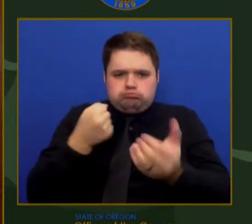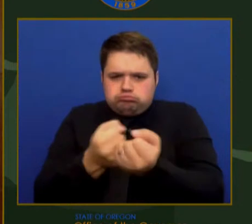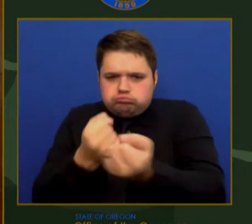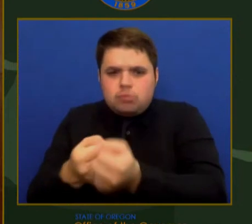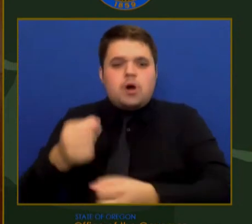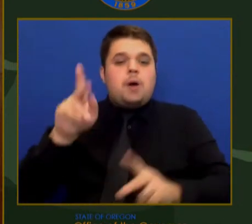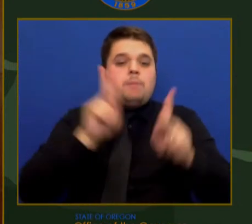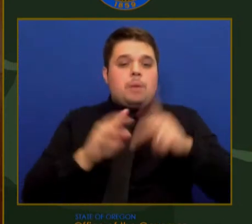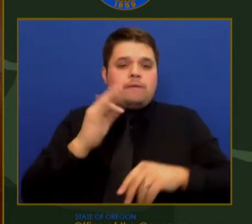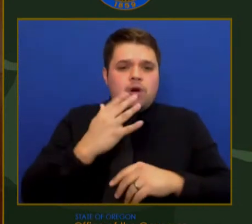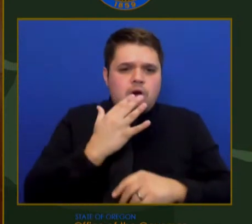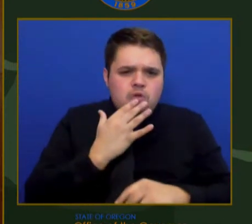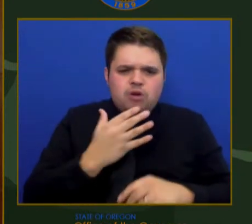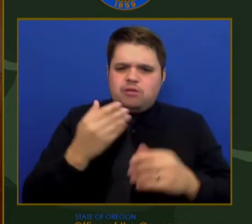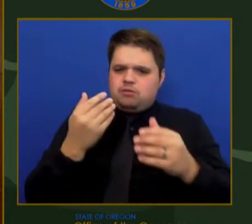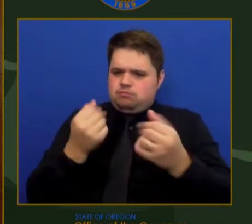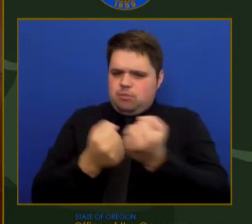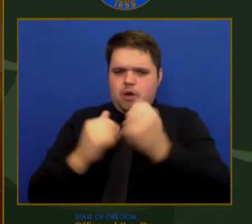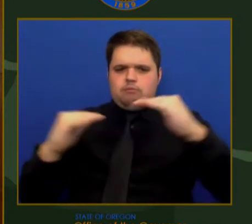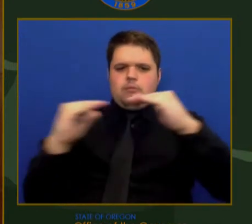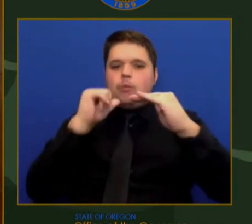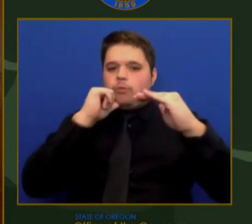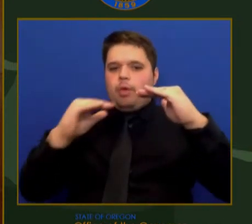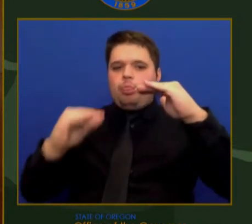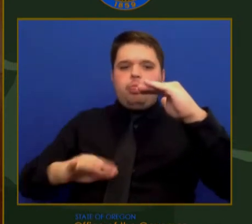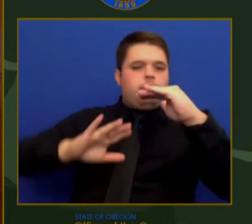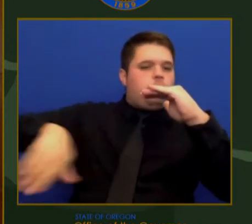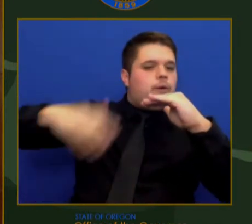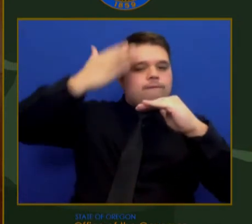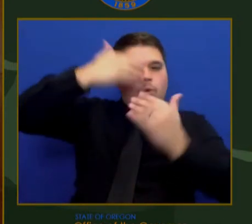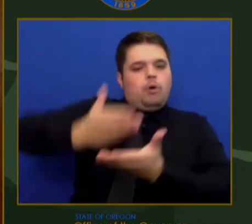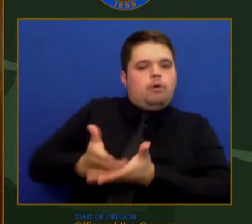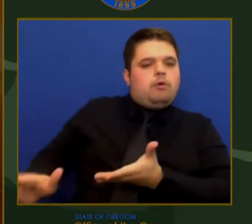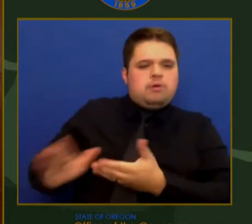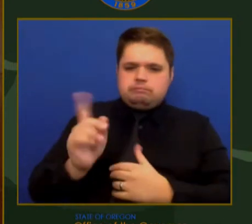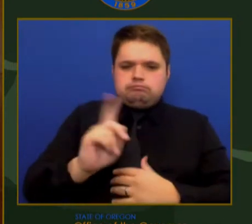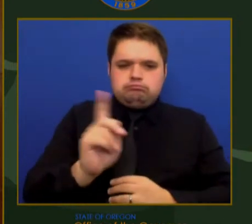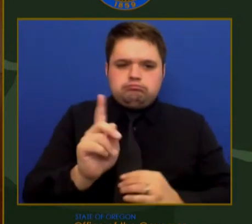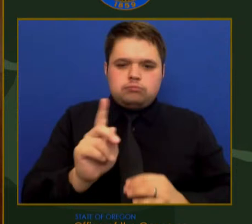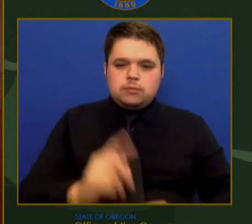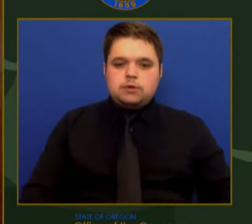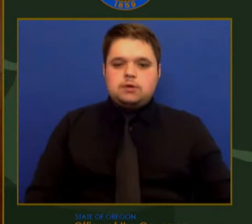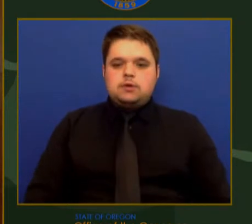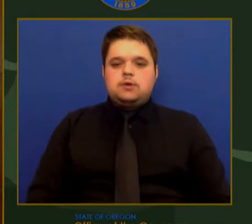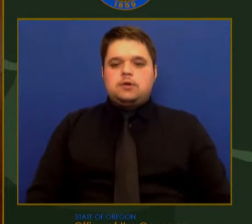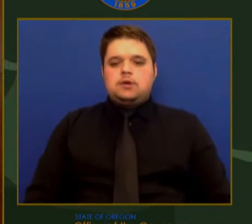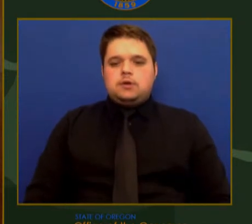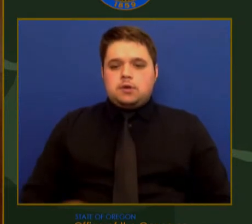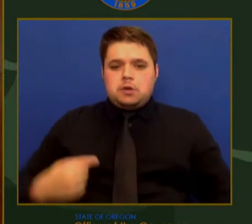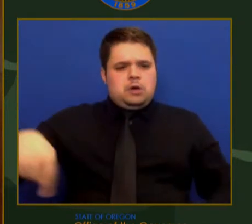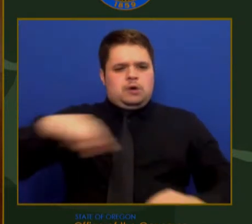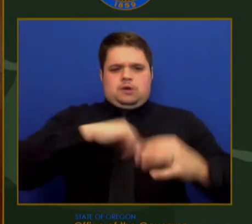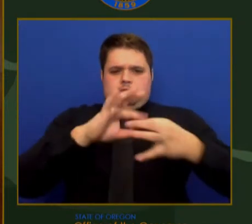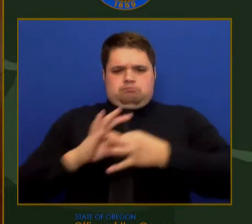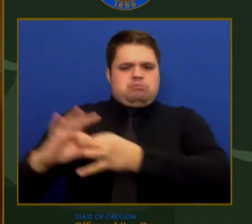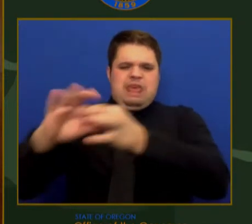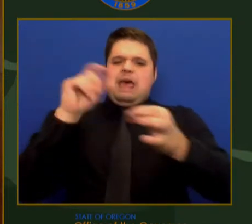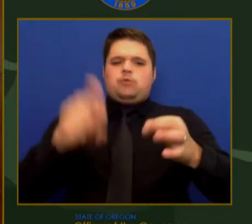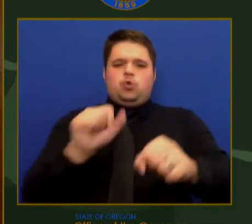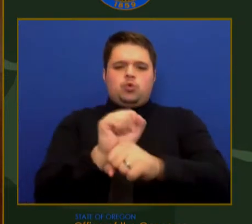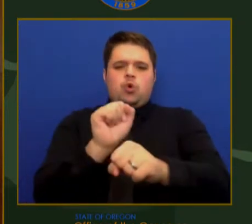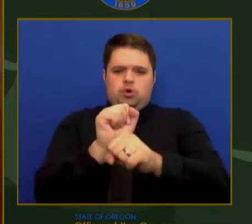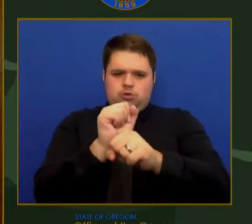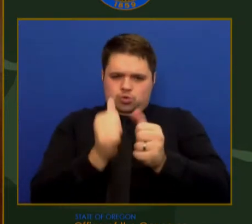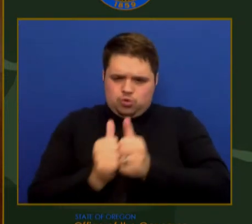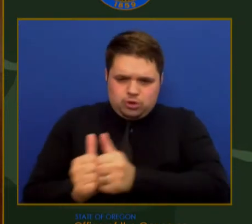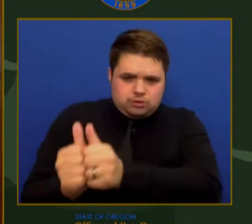We've come together before to make investments like the ones I just outlined. And those investments are a big part